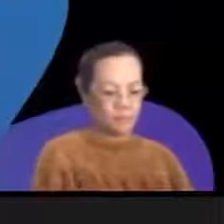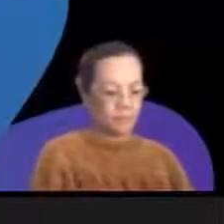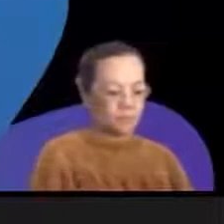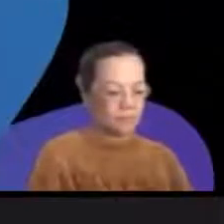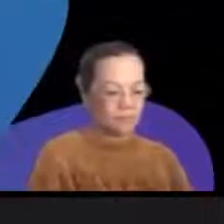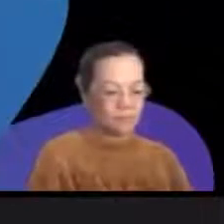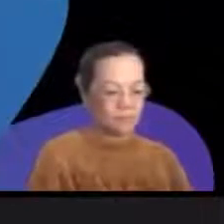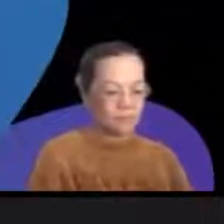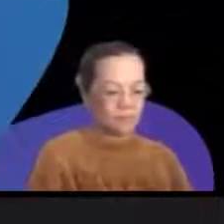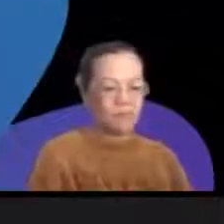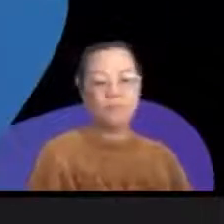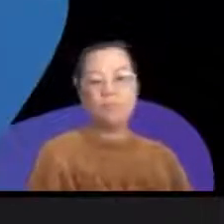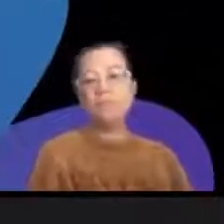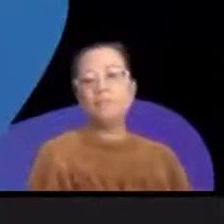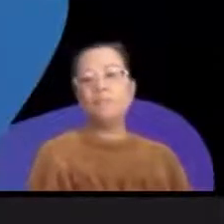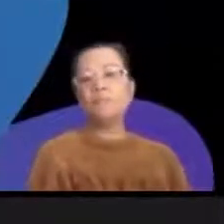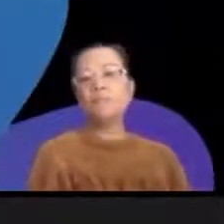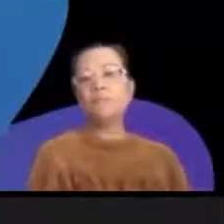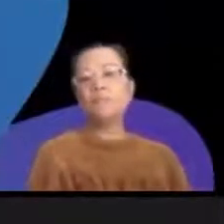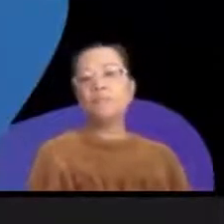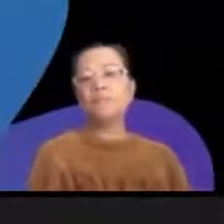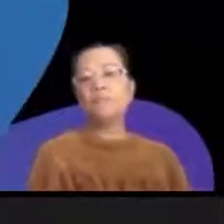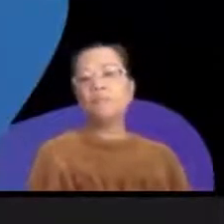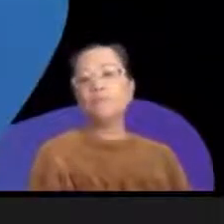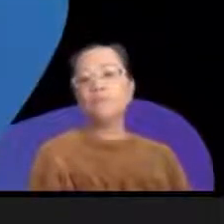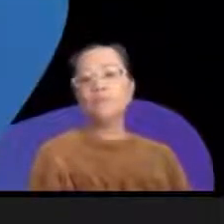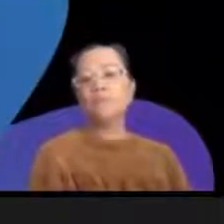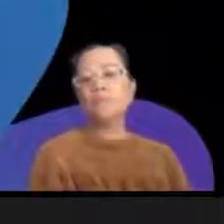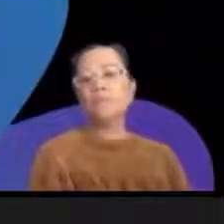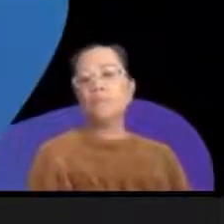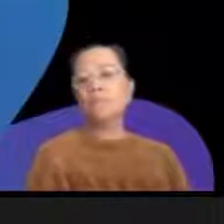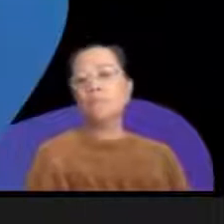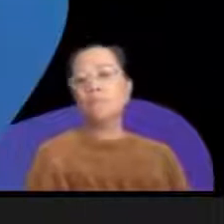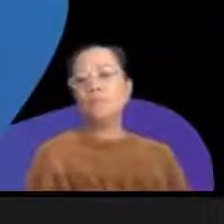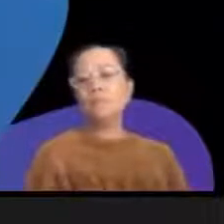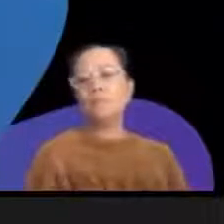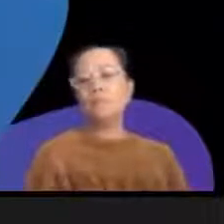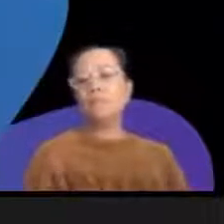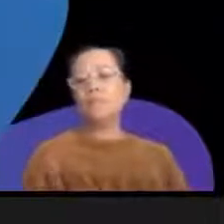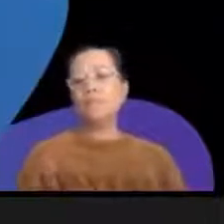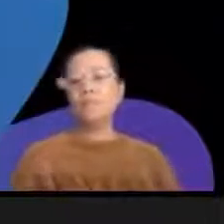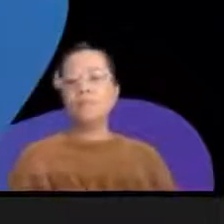services. All right, I want to go to just one more thing real quickly.